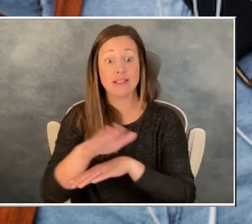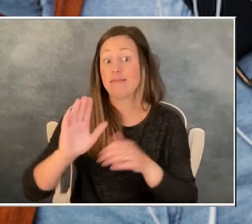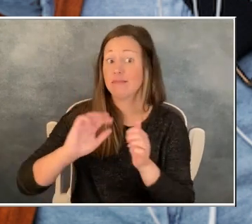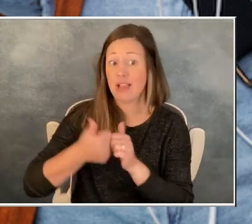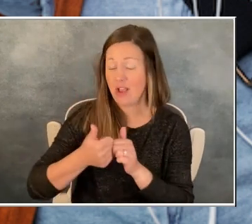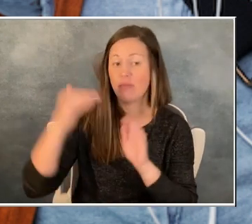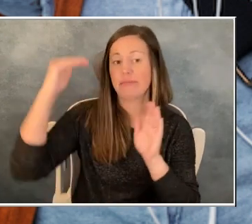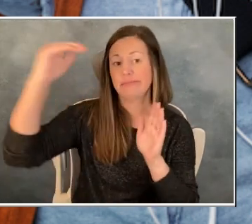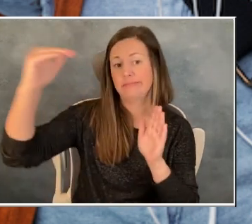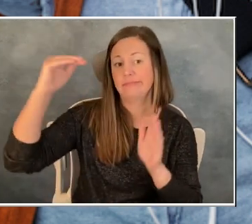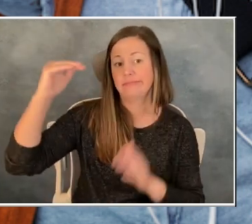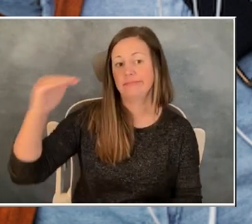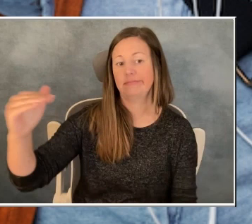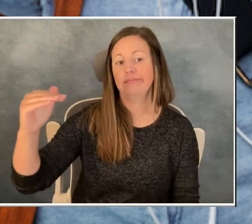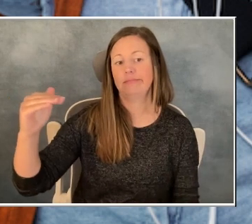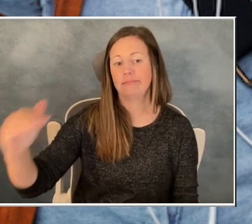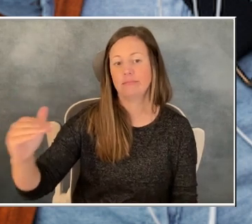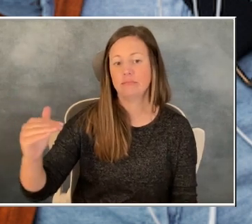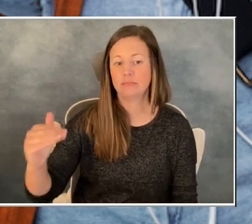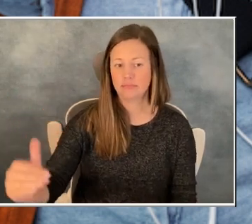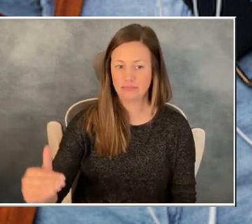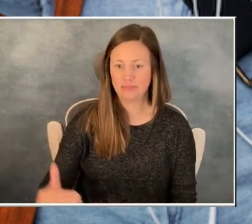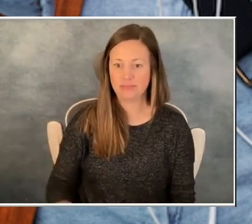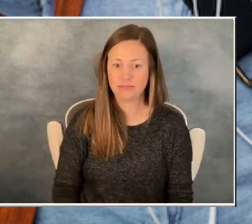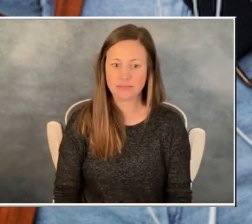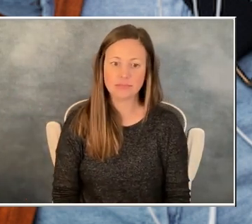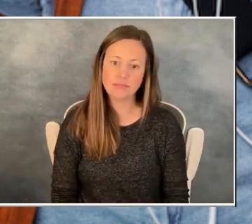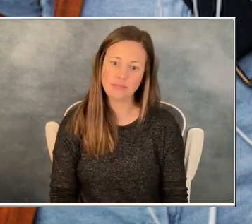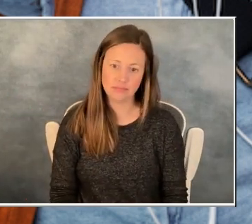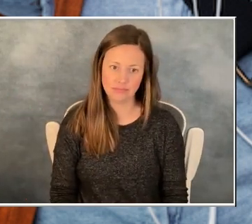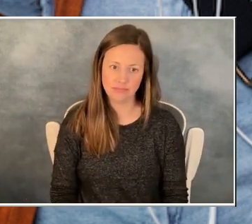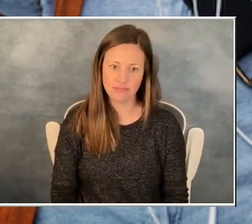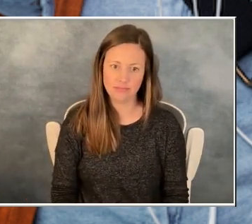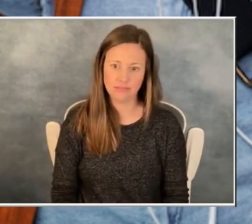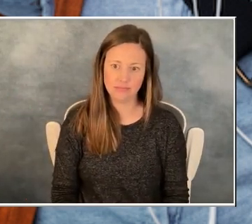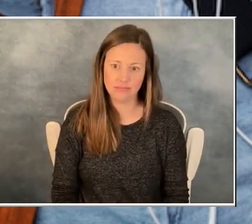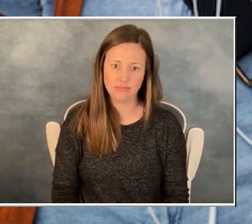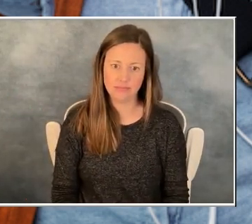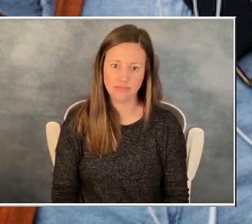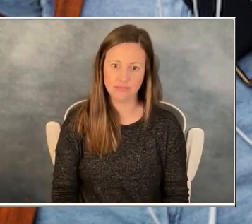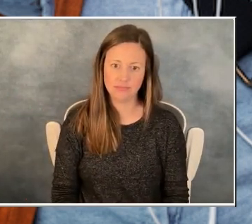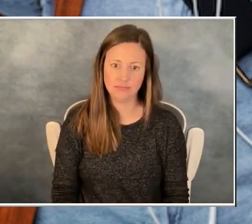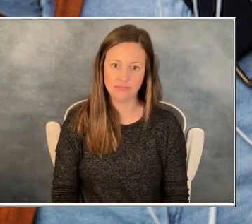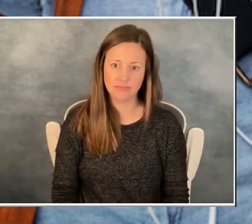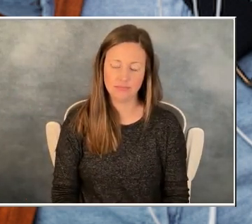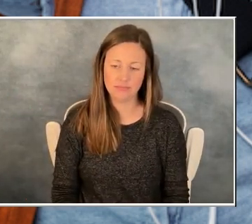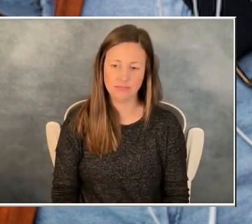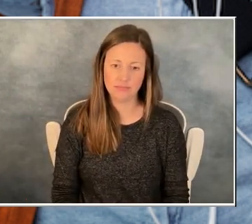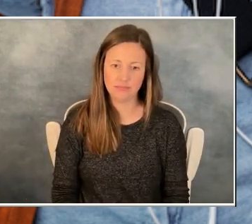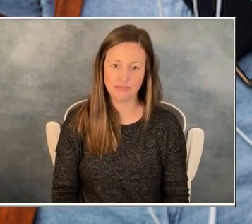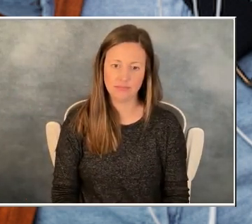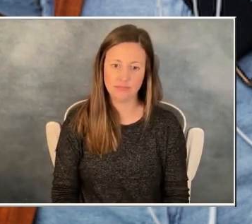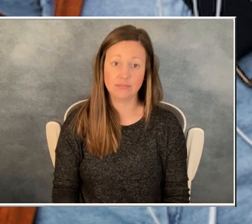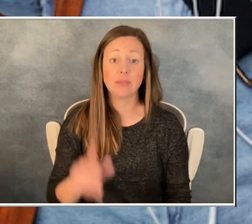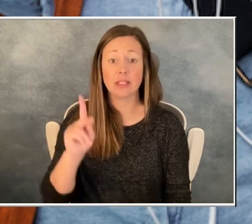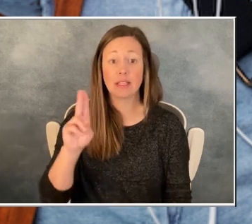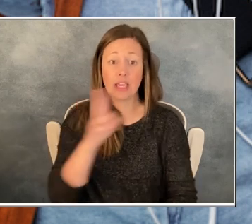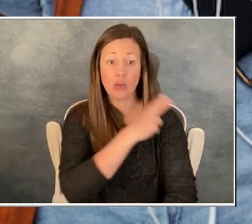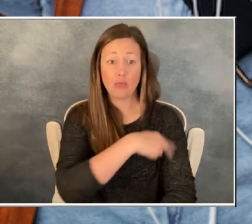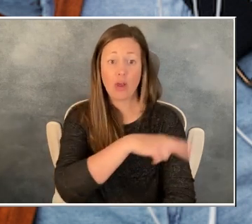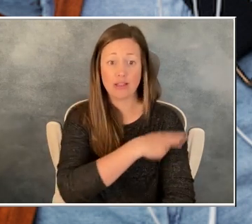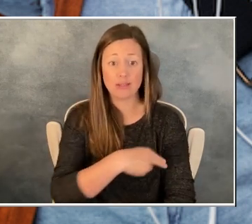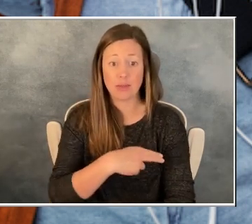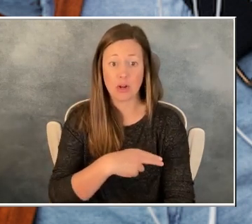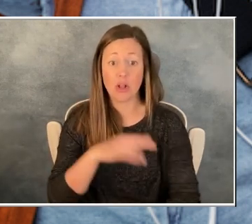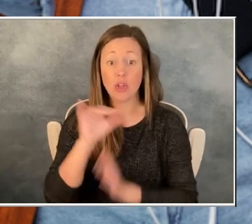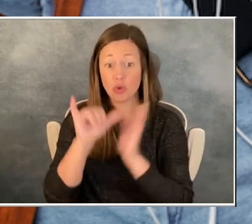Facebook, YouTube, Twitter, or the KU Hospital hotline, the KU Hospital YouTube hotline, and you